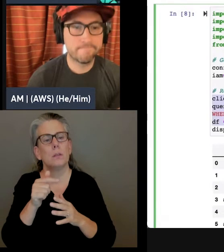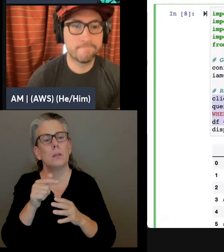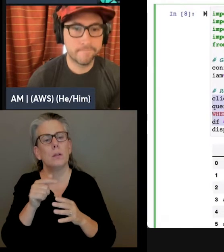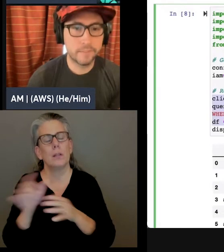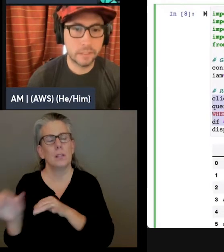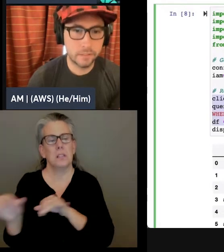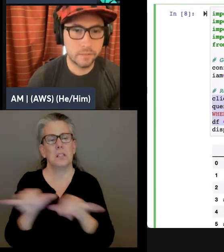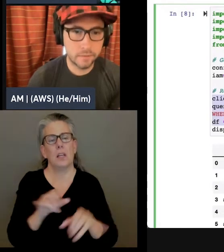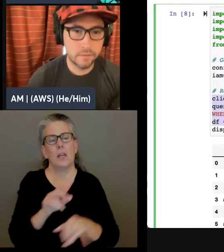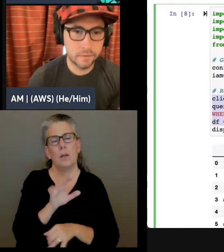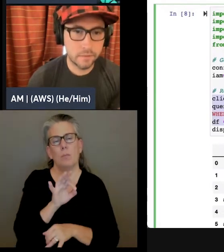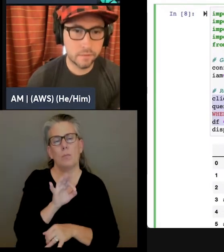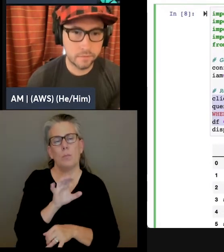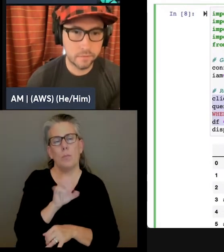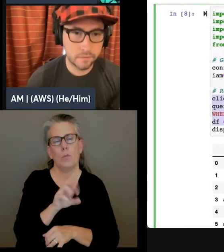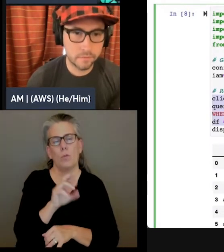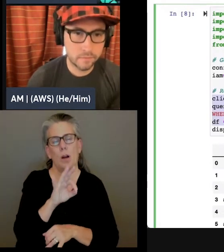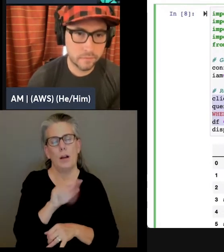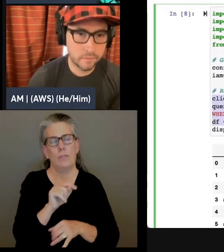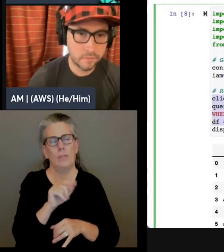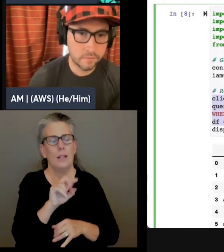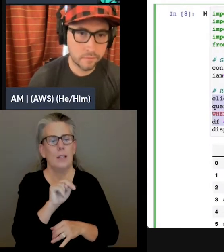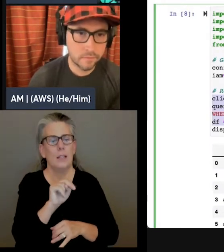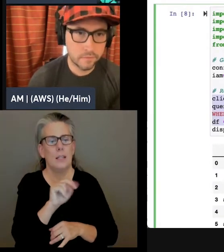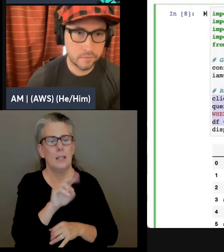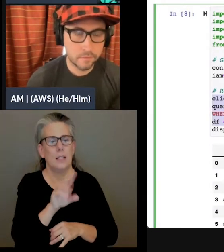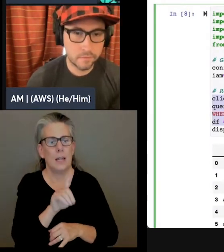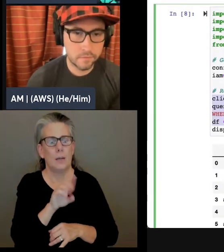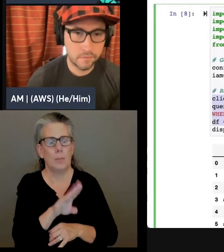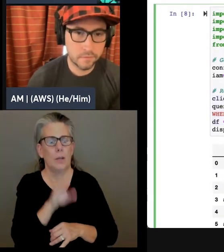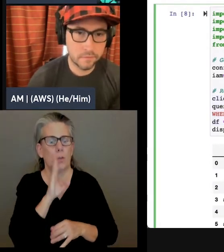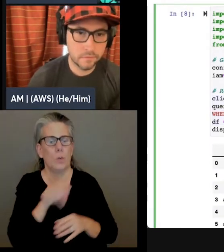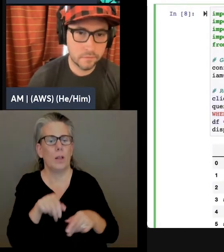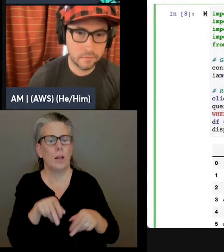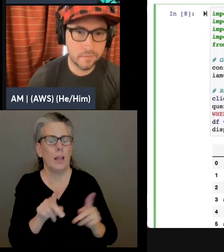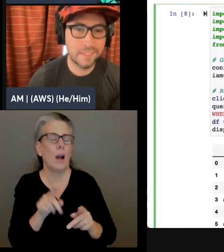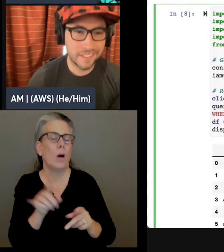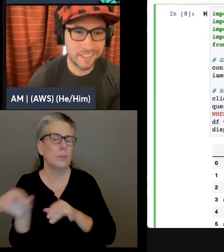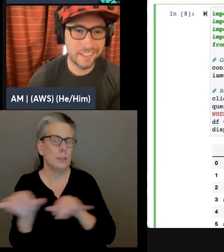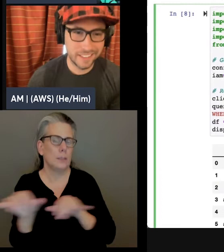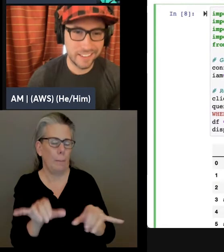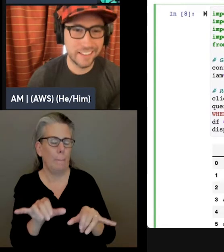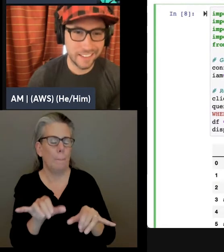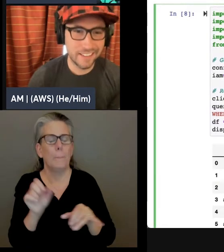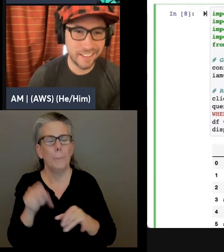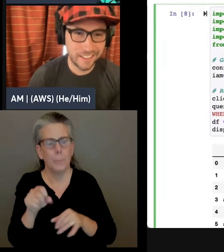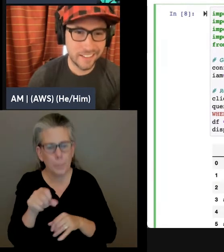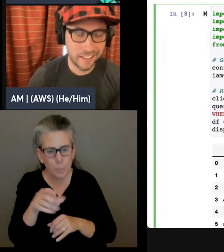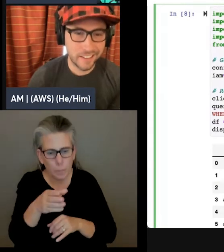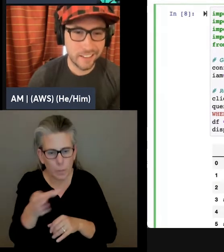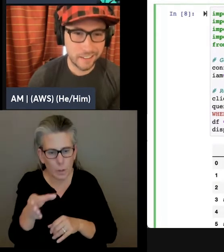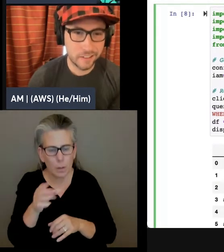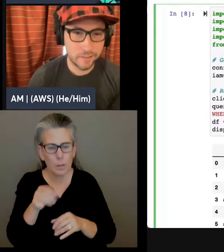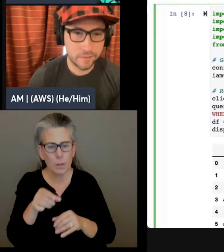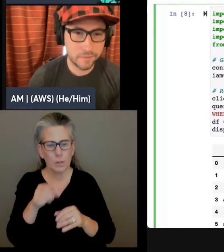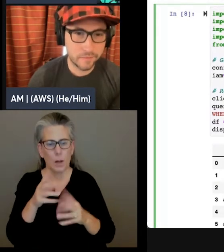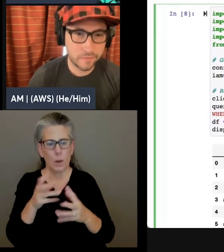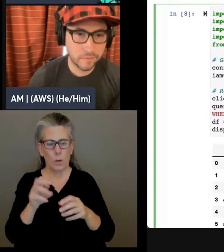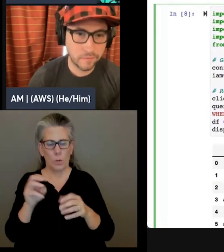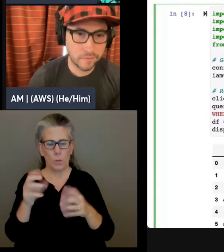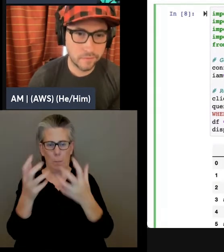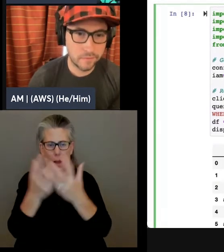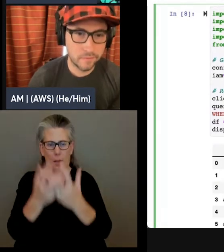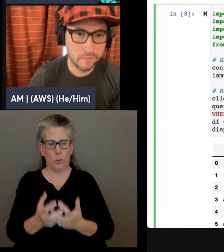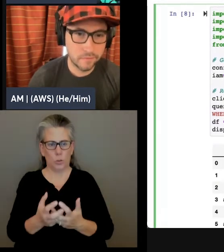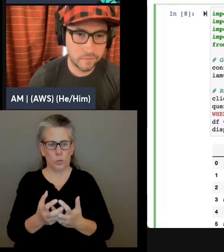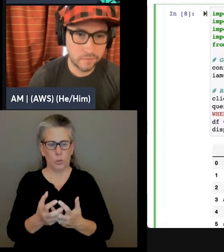will allow you to do. So if you look at this sort of ASCII art sort of look, where you're saying, I want to match. So I want to find everything in